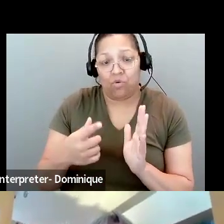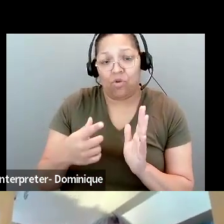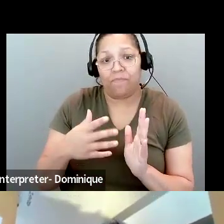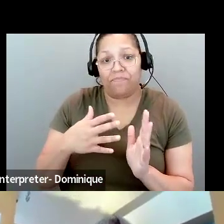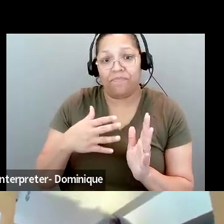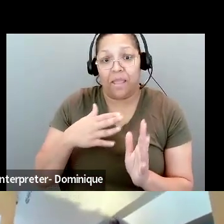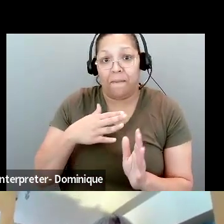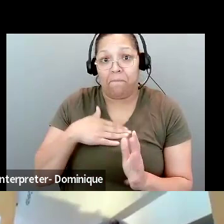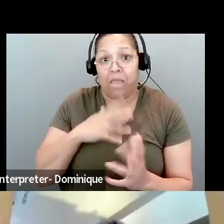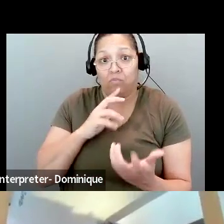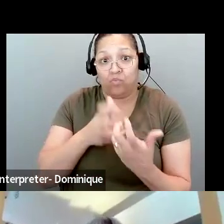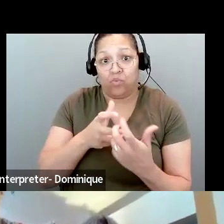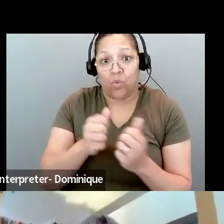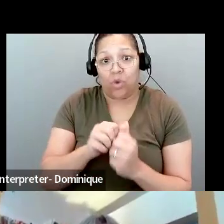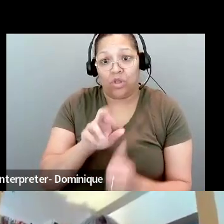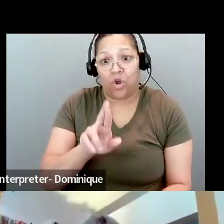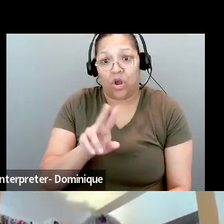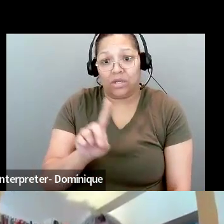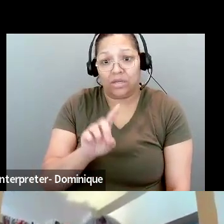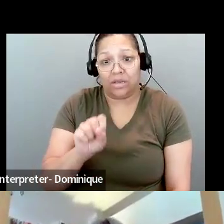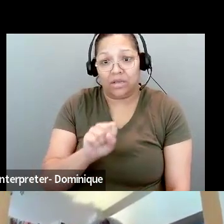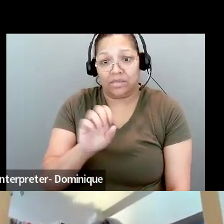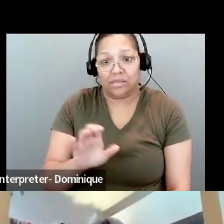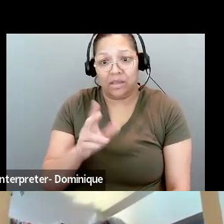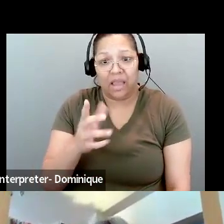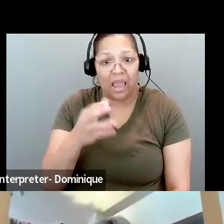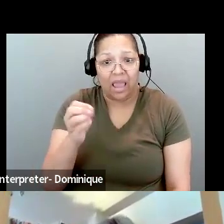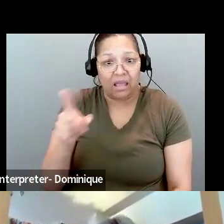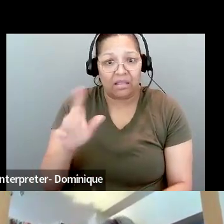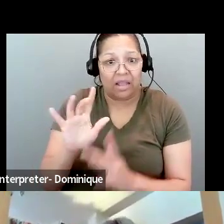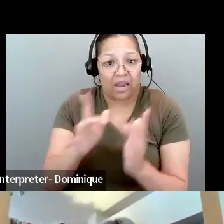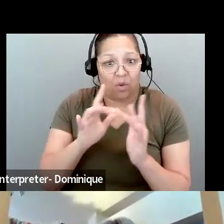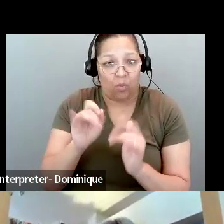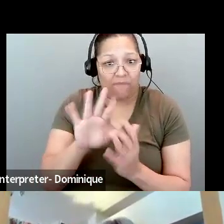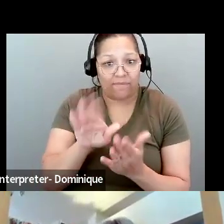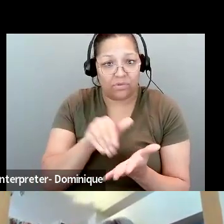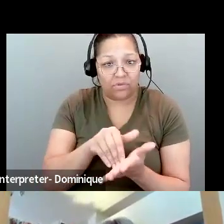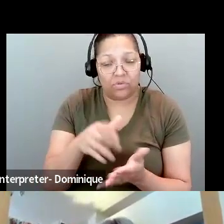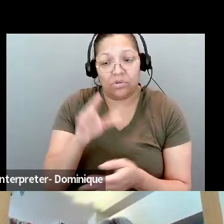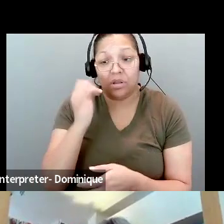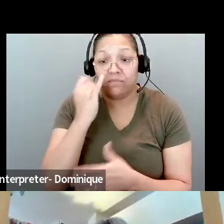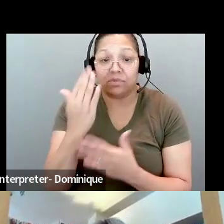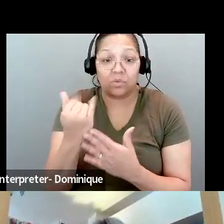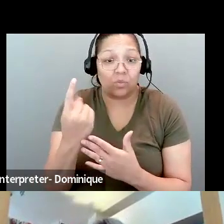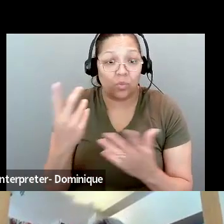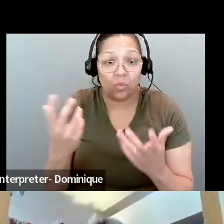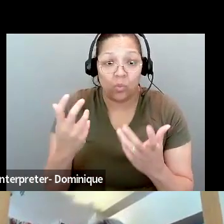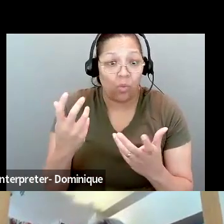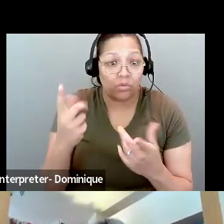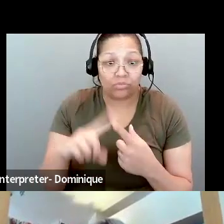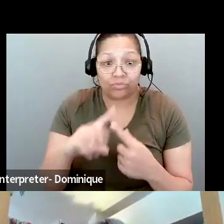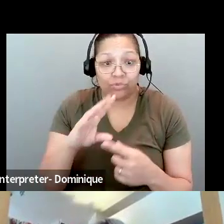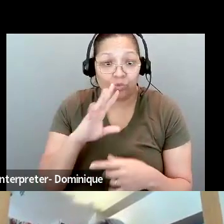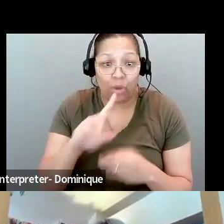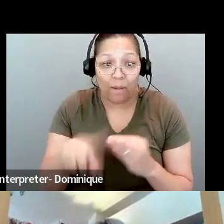works really well with our DSE and with our network of centers. And if someone wanted, to talk about that,